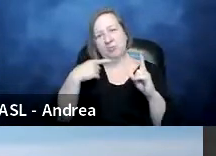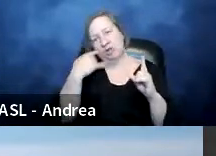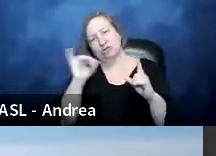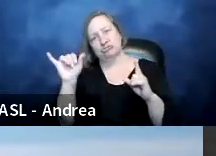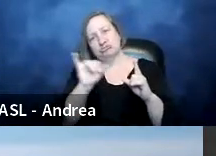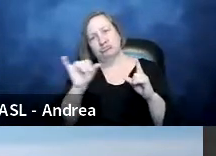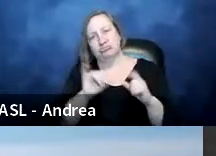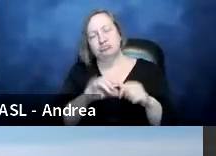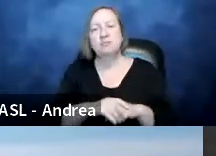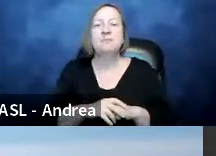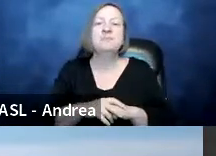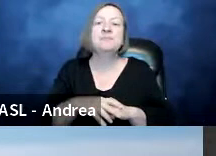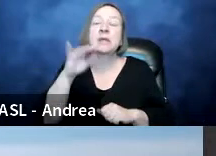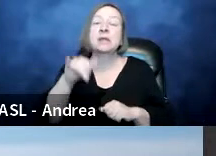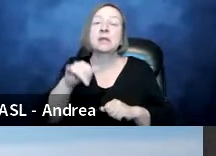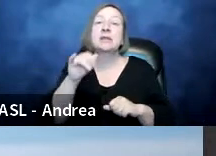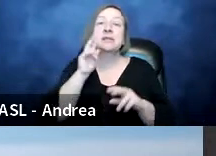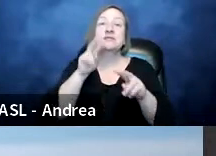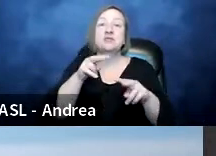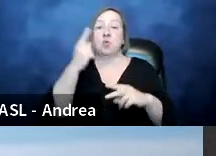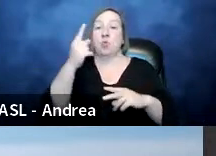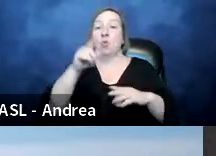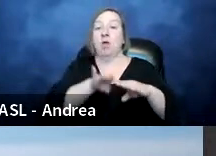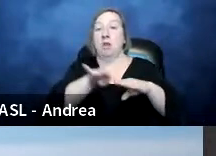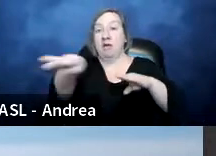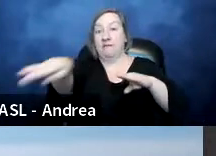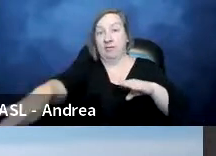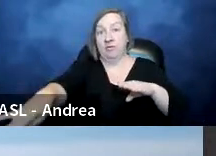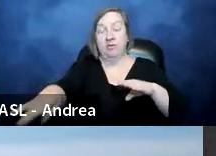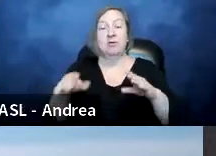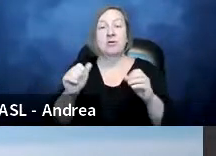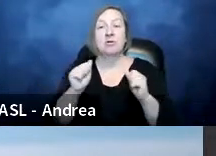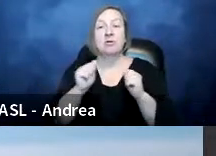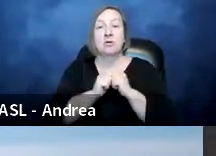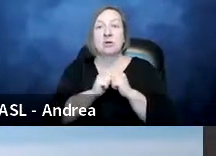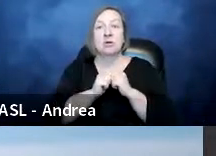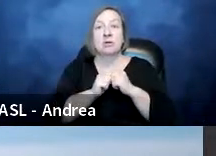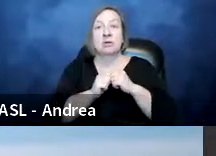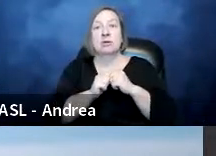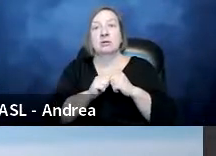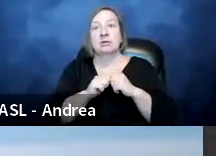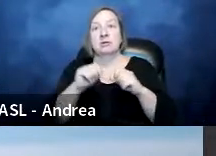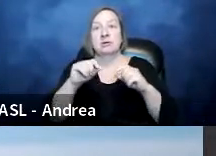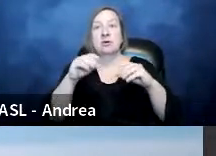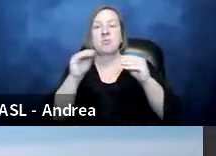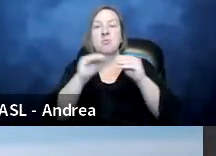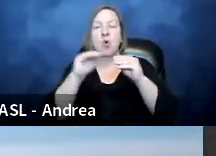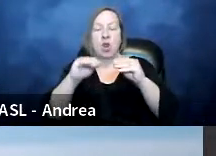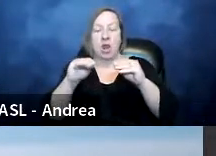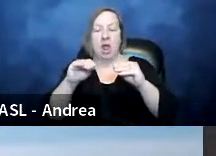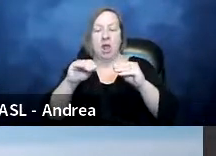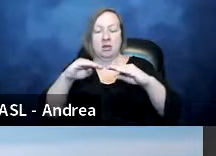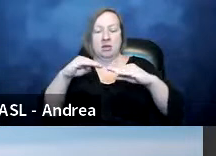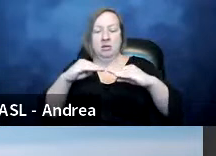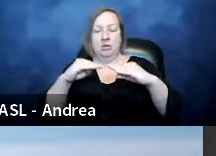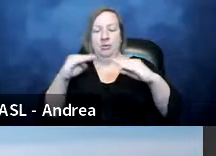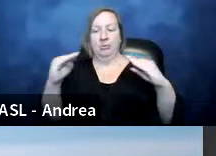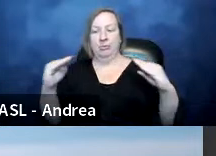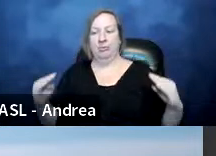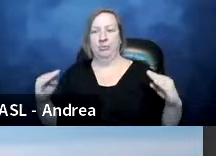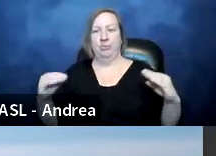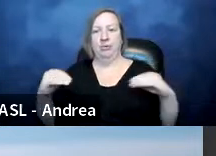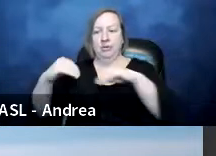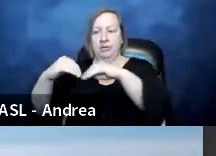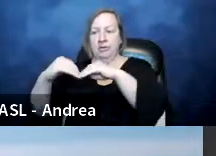This is a view of the single level bridge with these kind of haunched segmental concrete